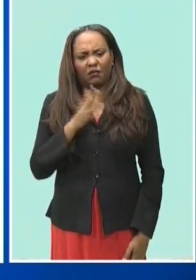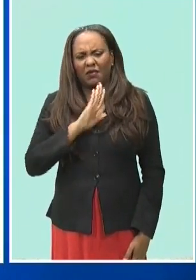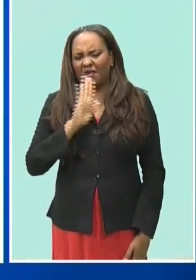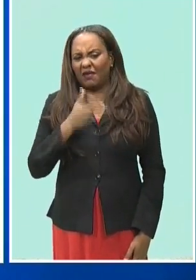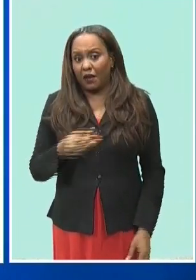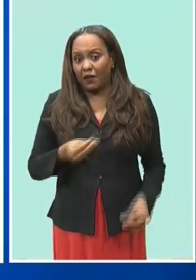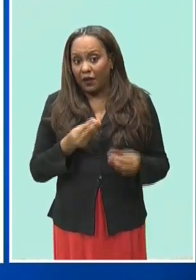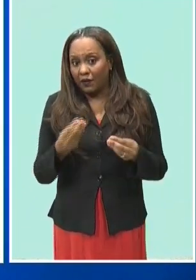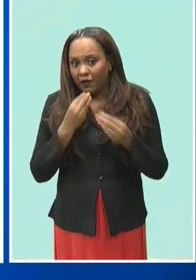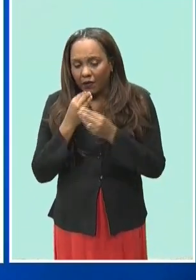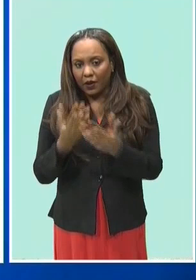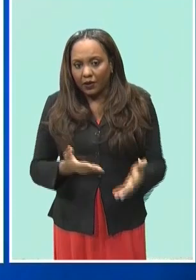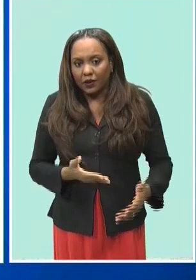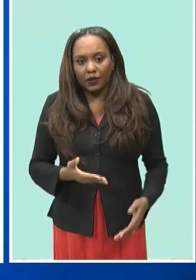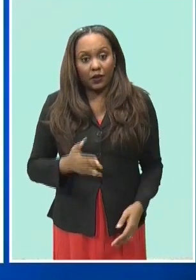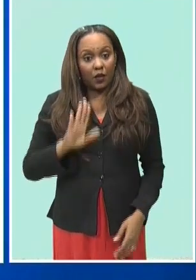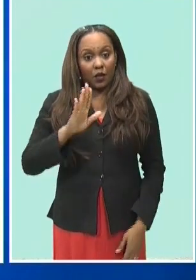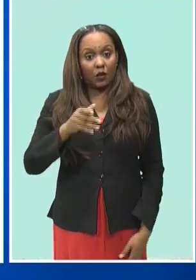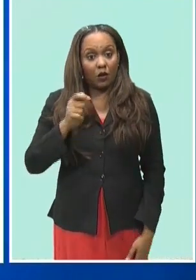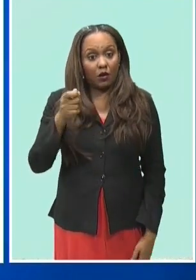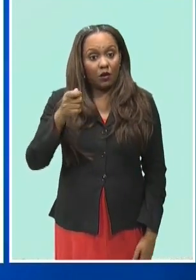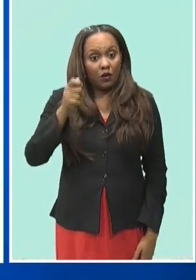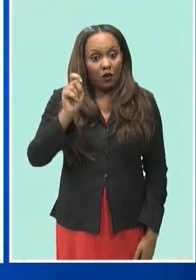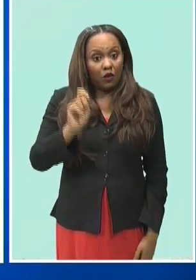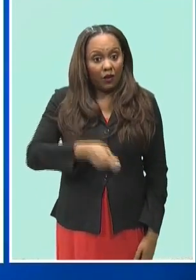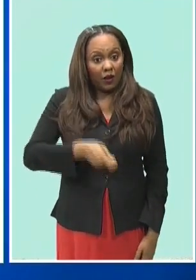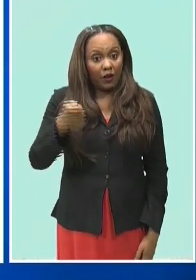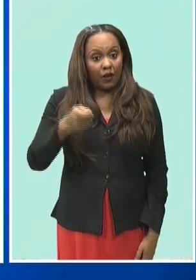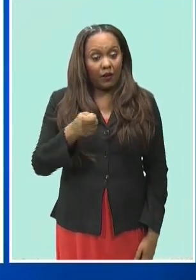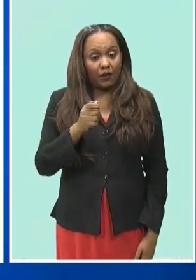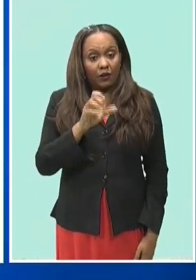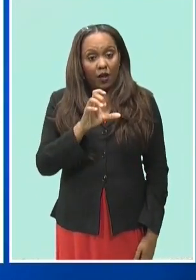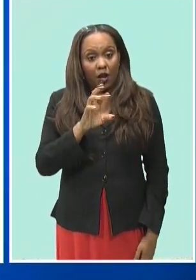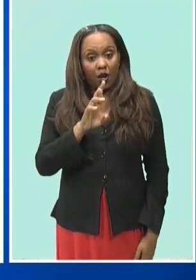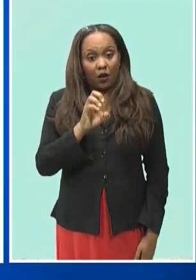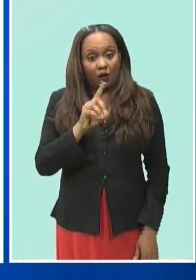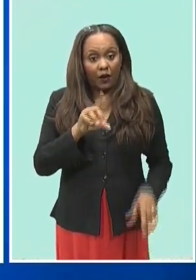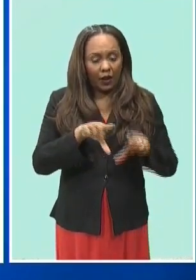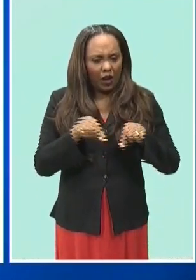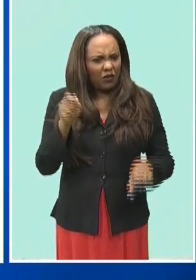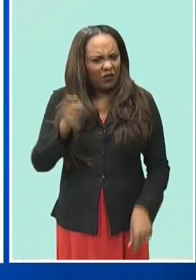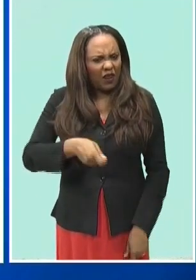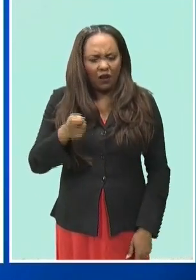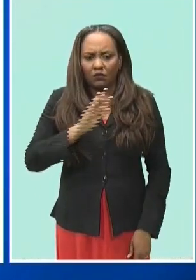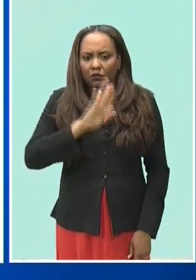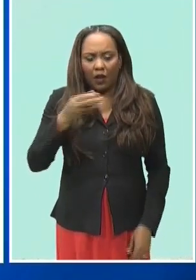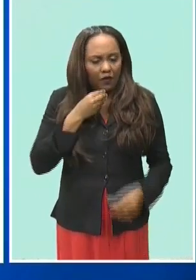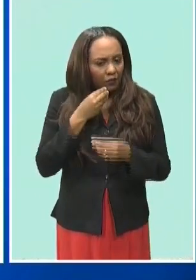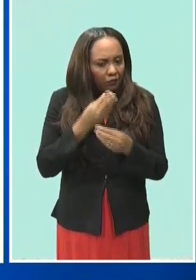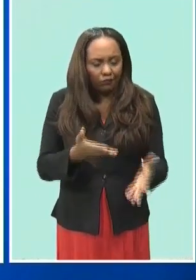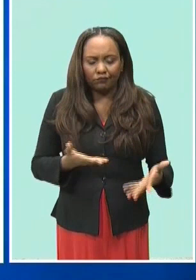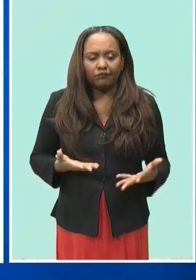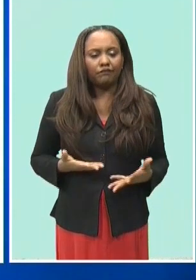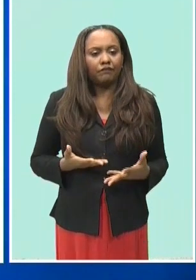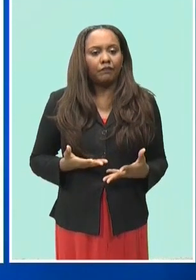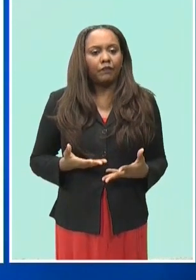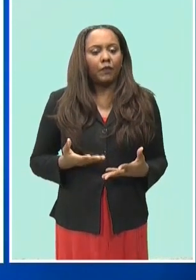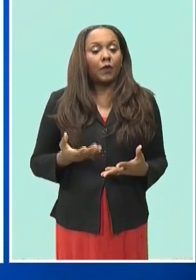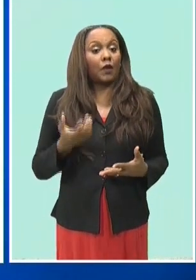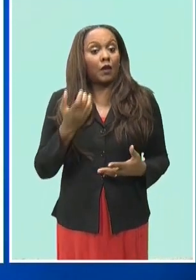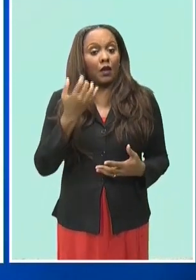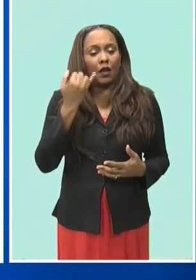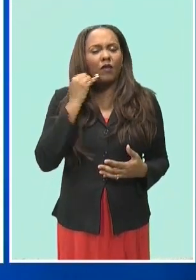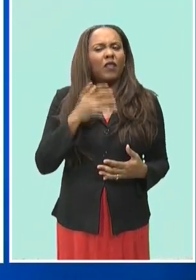give out credit card or other payment information over the phone. End suspicious calls and contact their customer contact